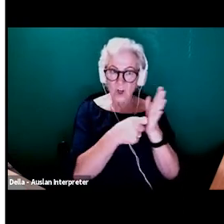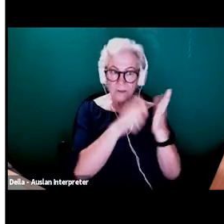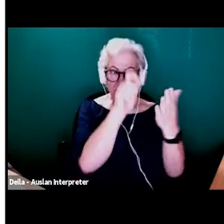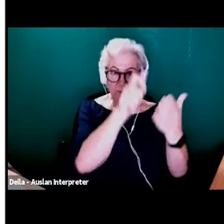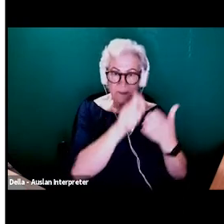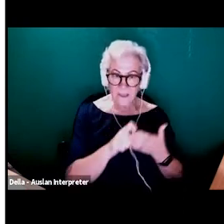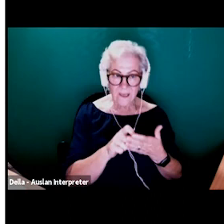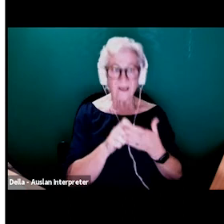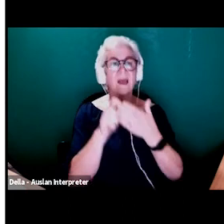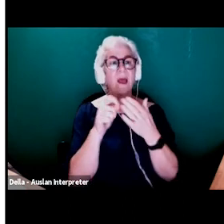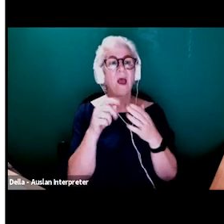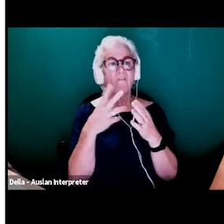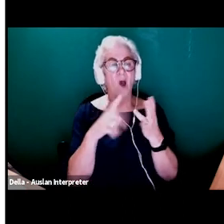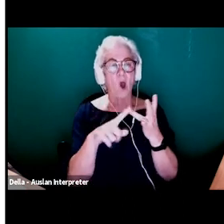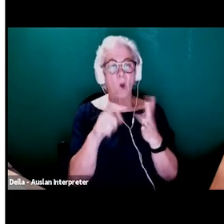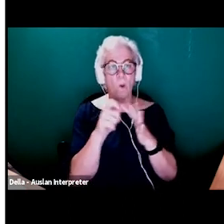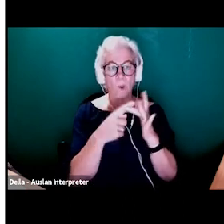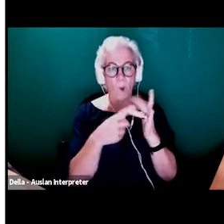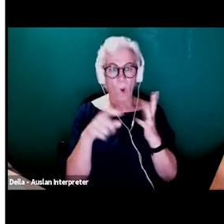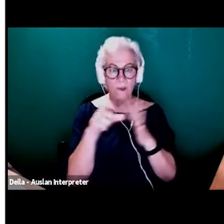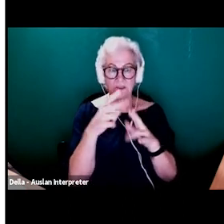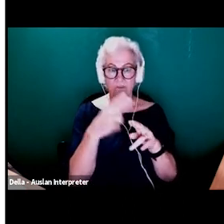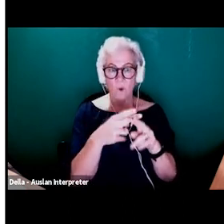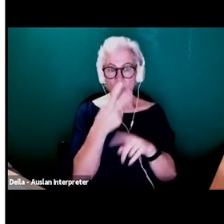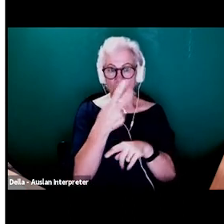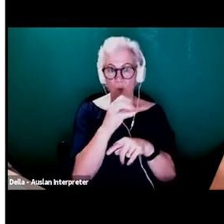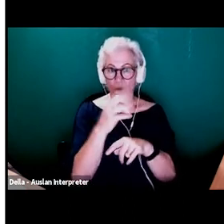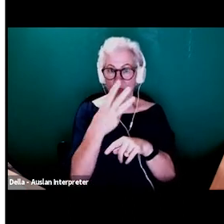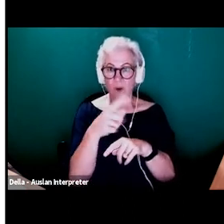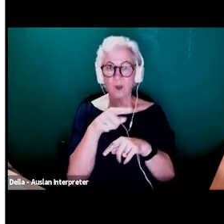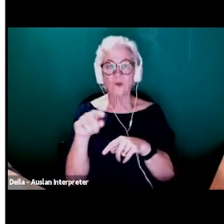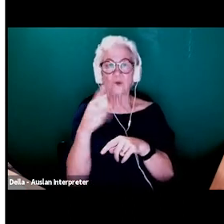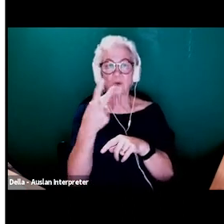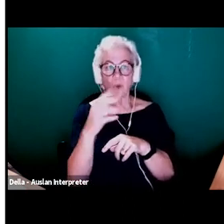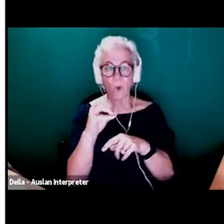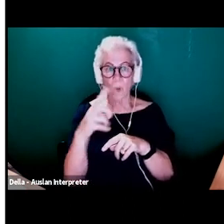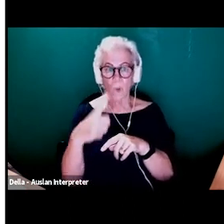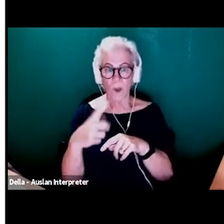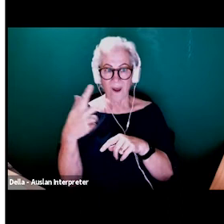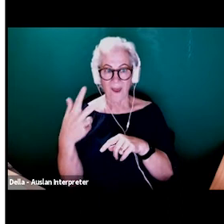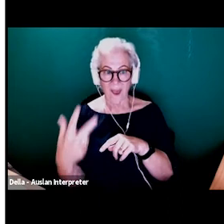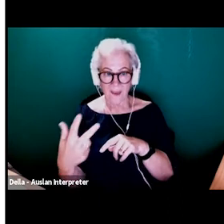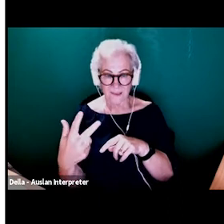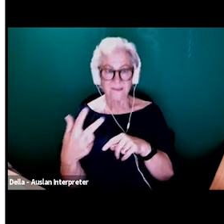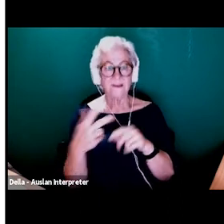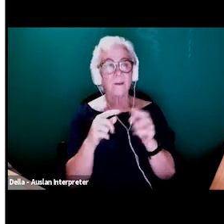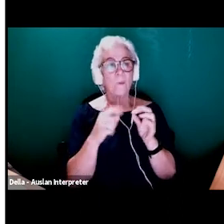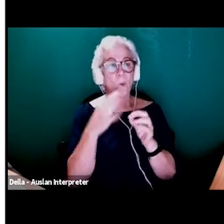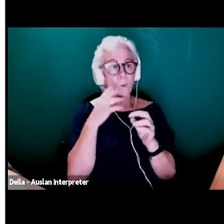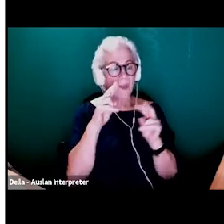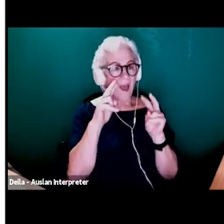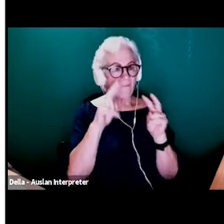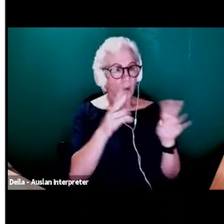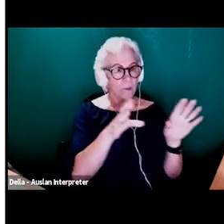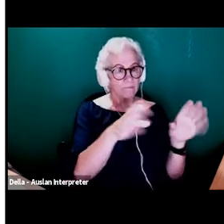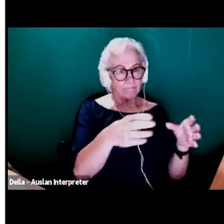the 16-year period between 2003 and 2018. When we compare some of the socio-demographic